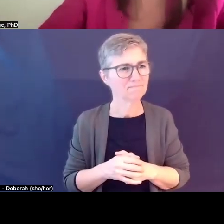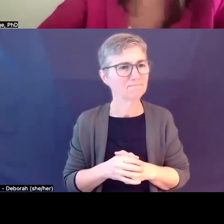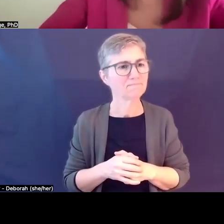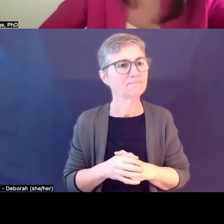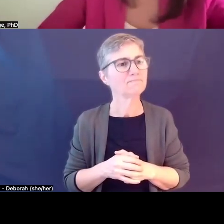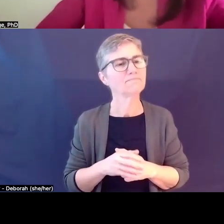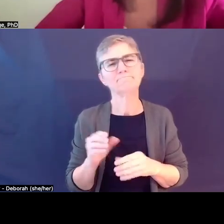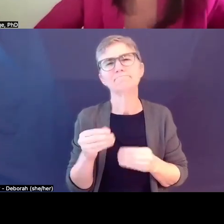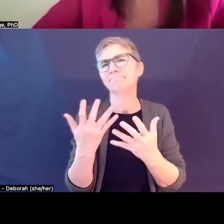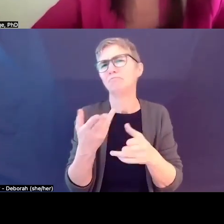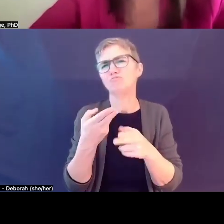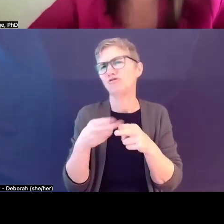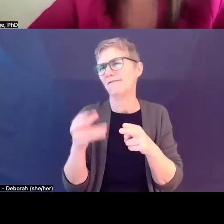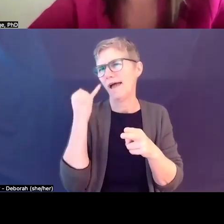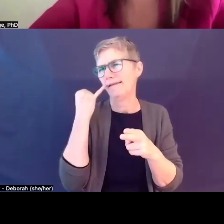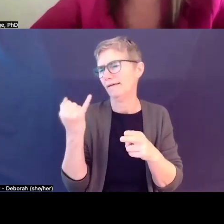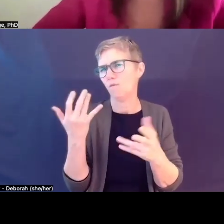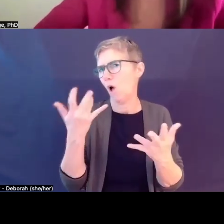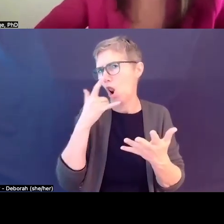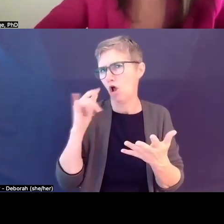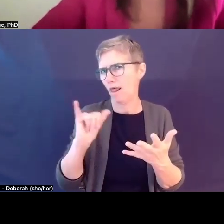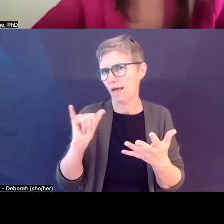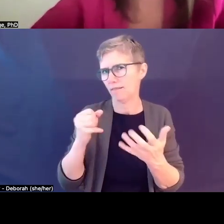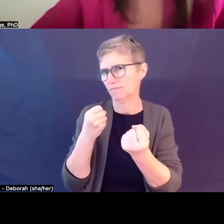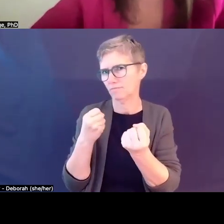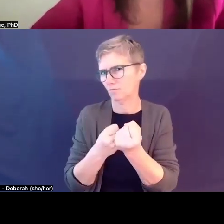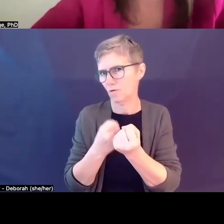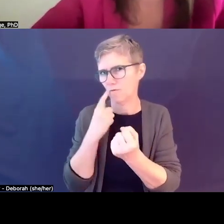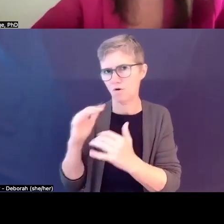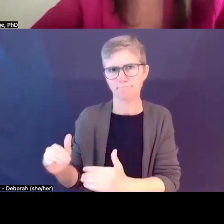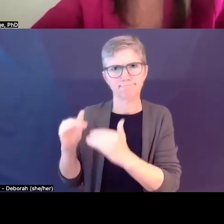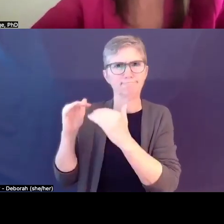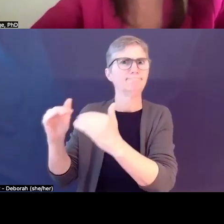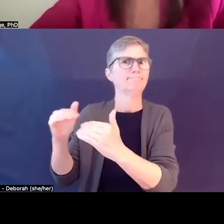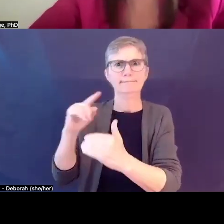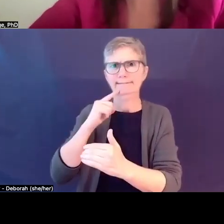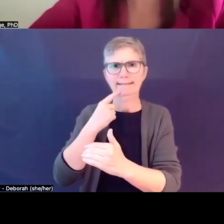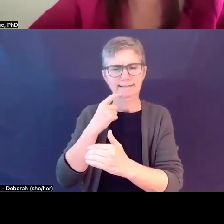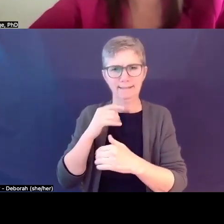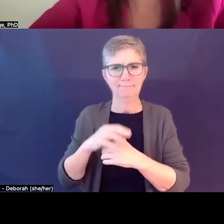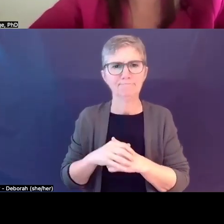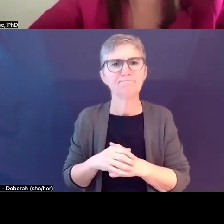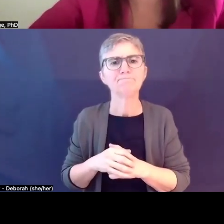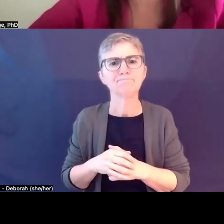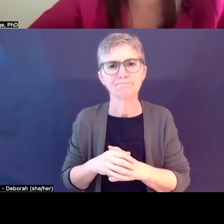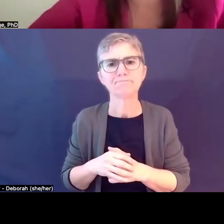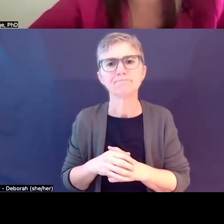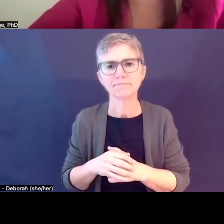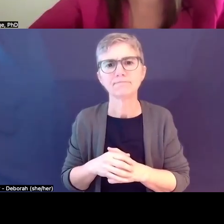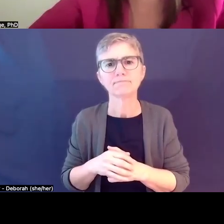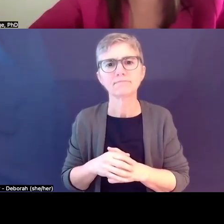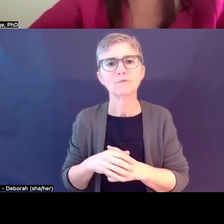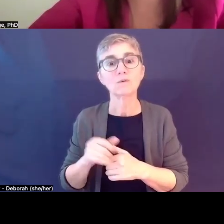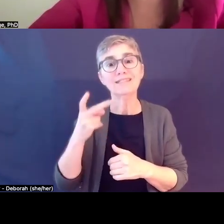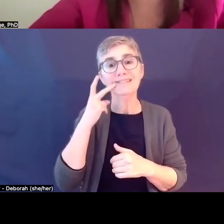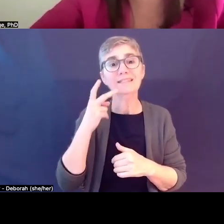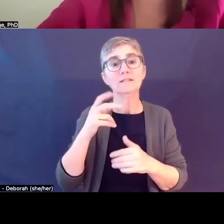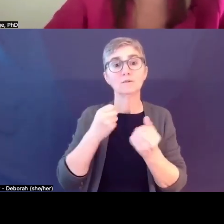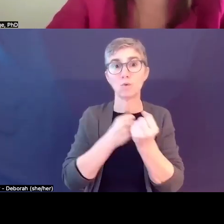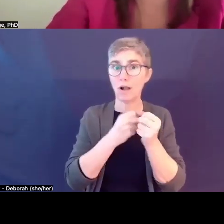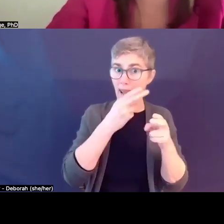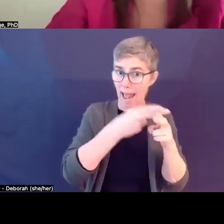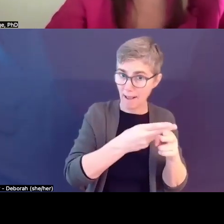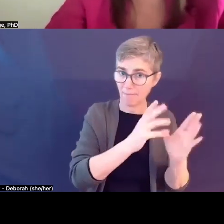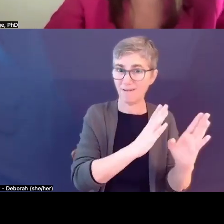Just to give a brief idea of the supports that we have developed for high intensity phase to date, you can see on these slides the support name, the R&R practice